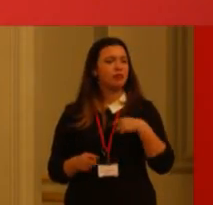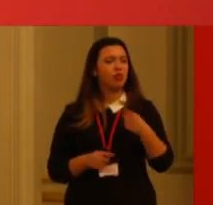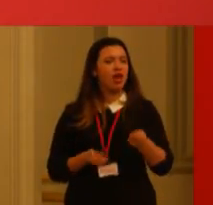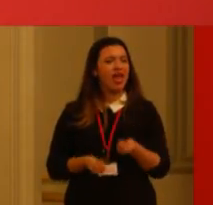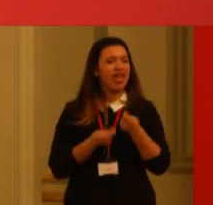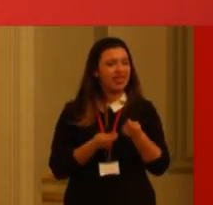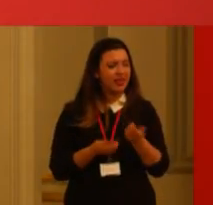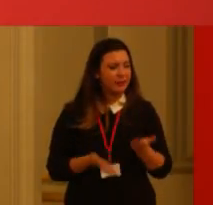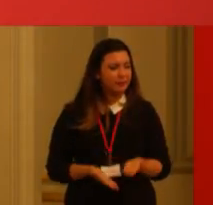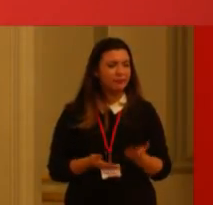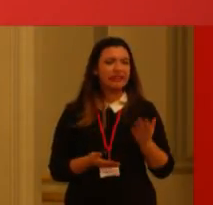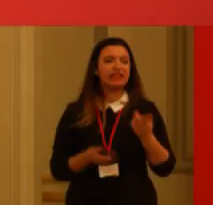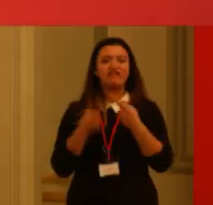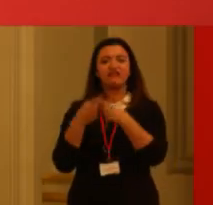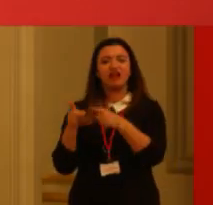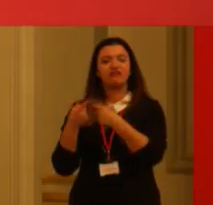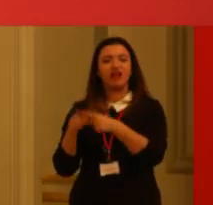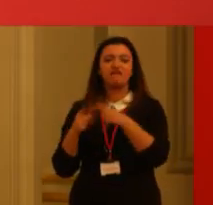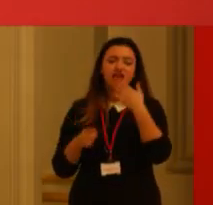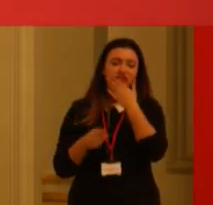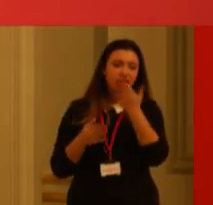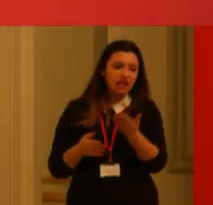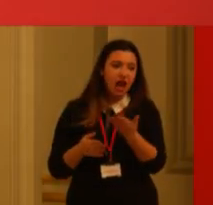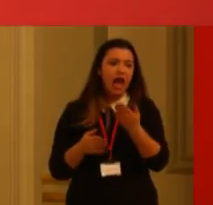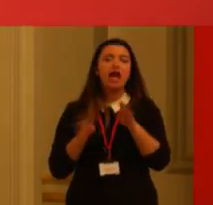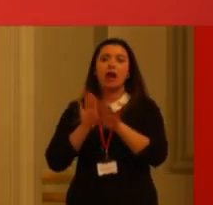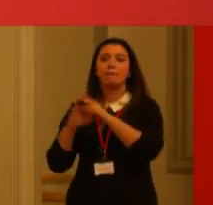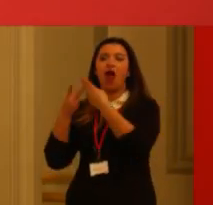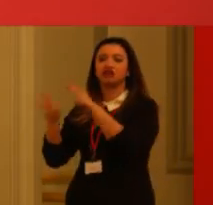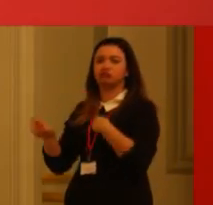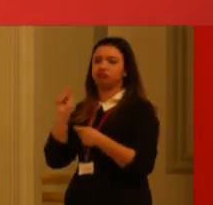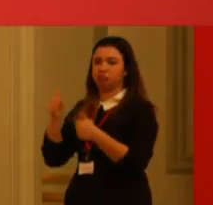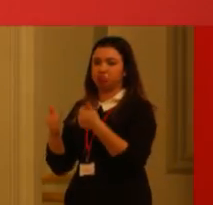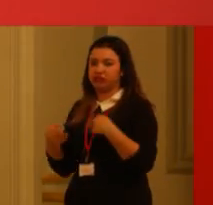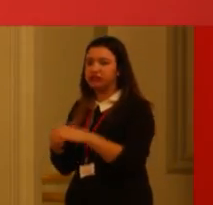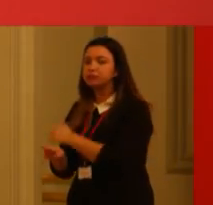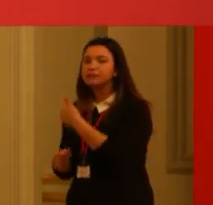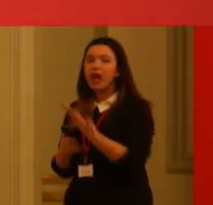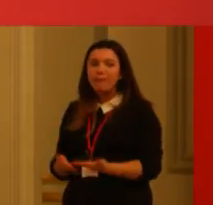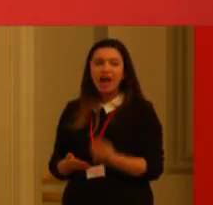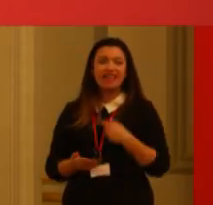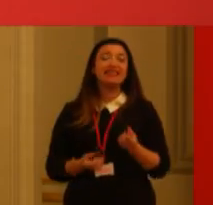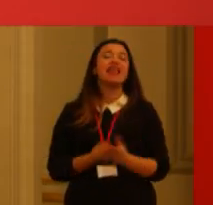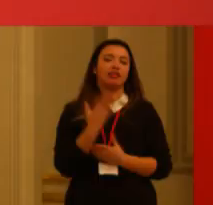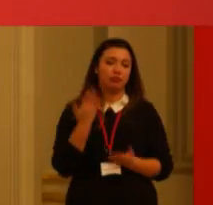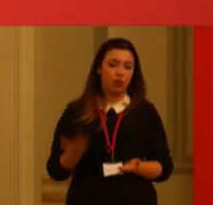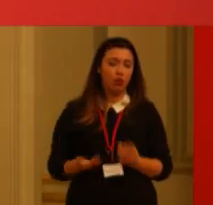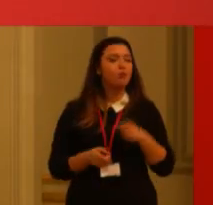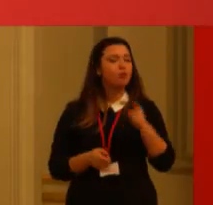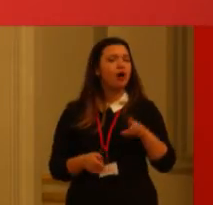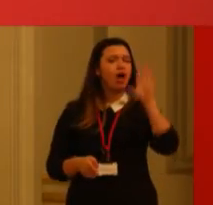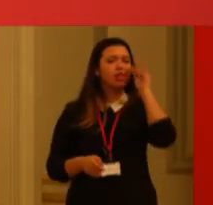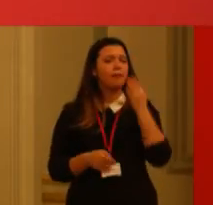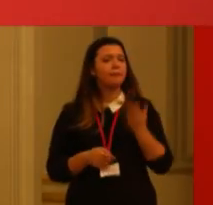be alienated by the heterosexual young people. So education and training, that may open doors, but